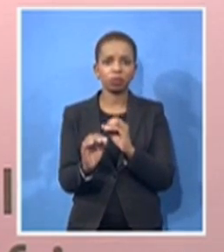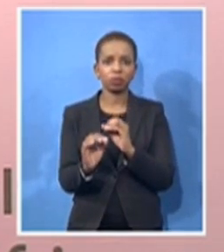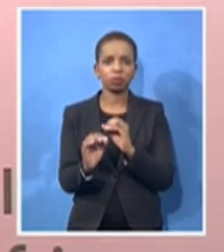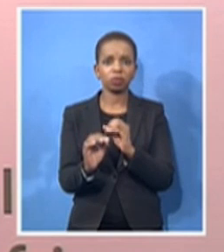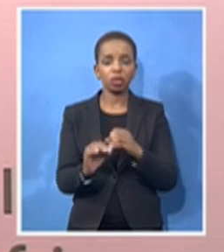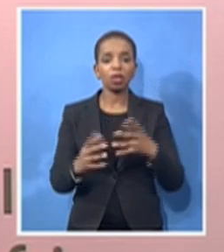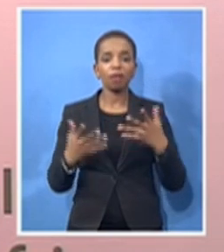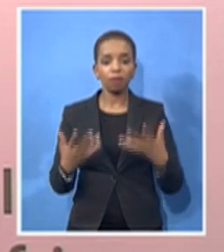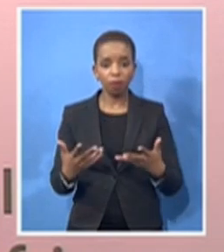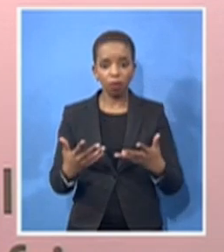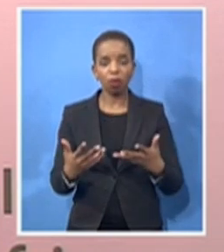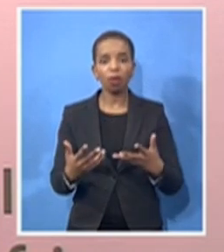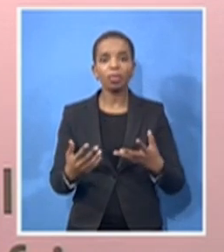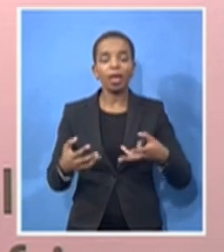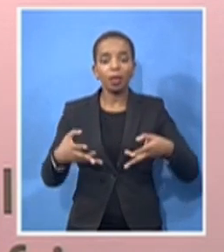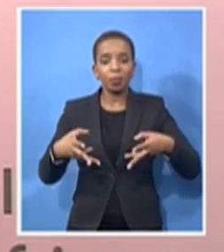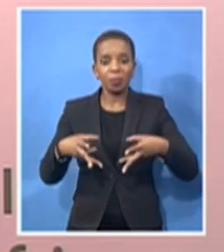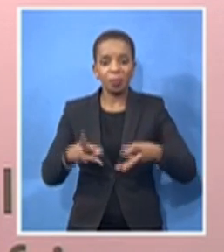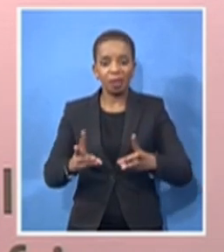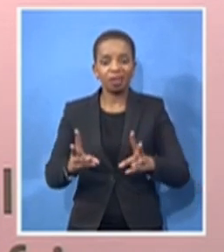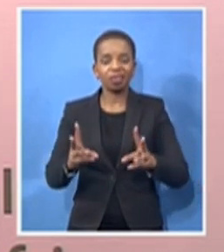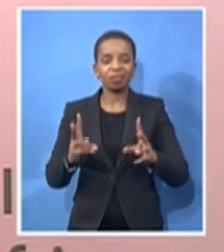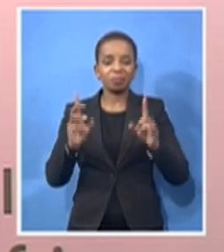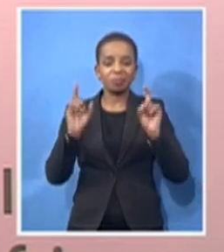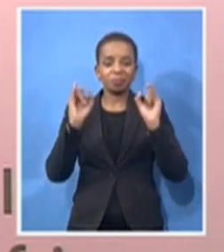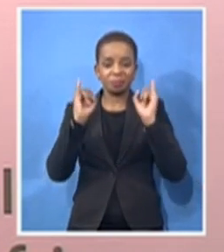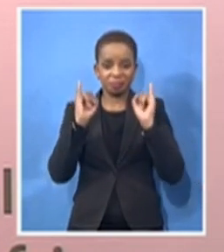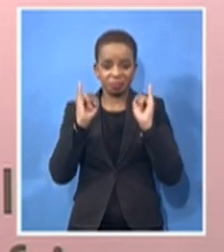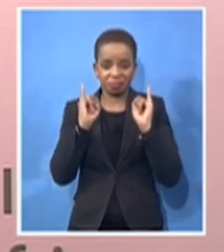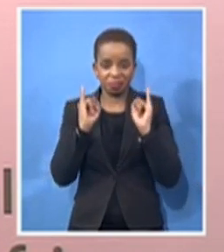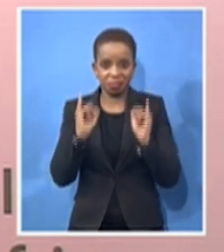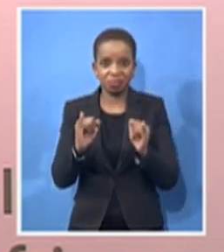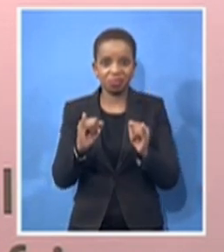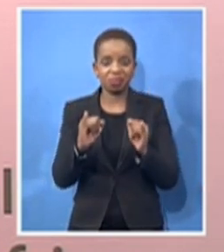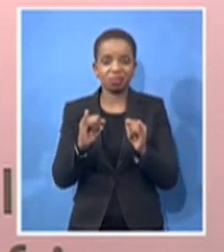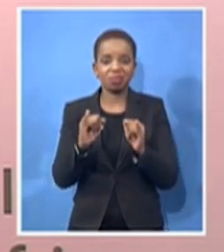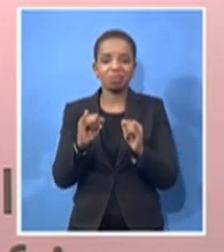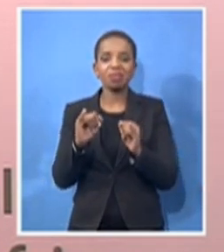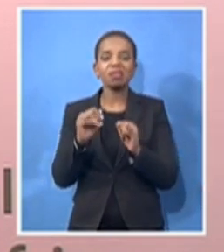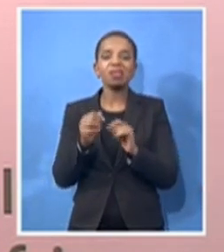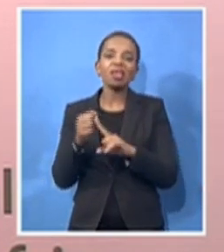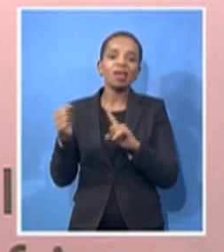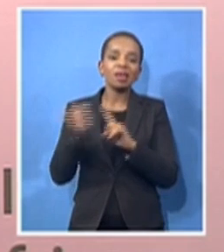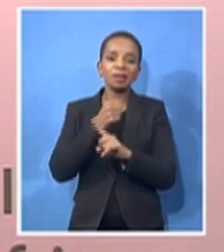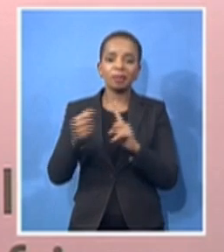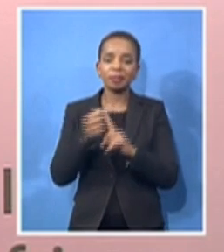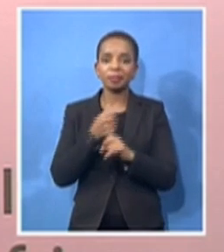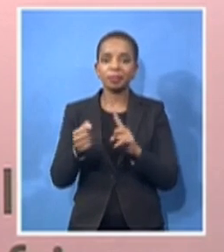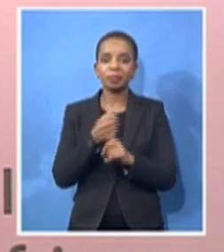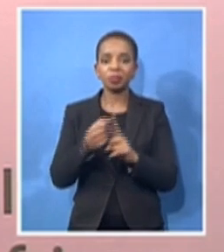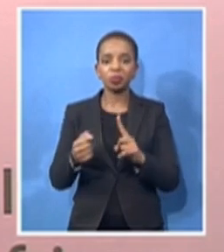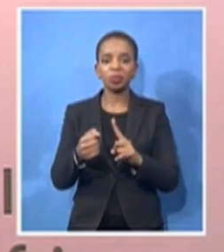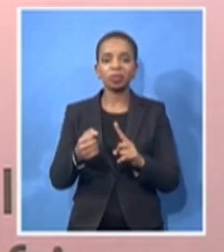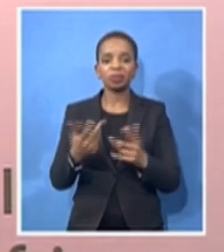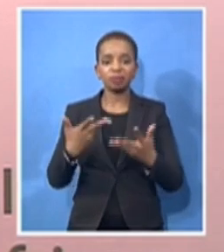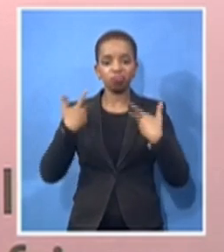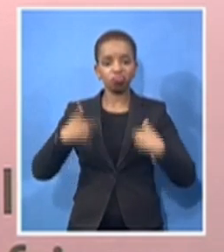that the abuse of authority that it